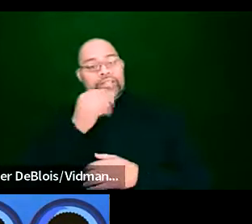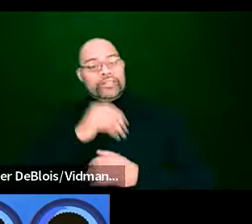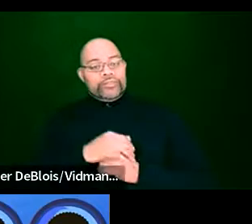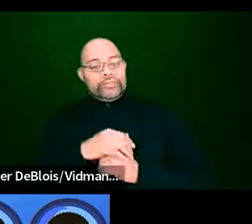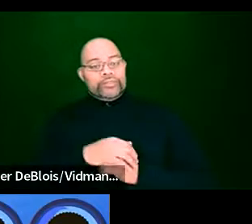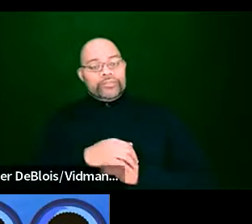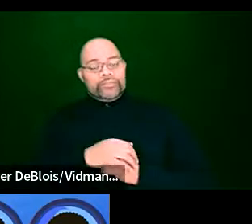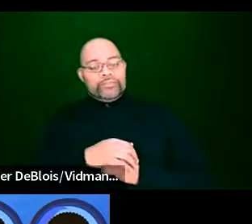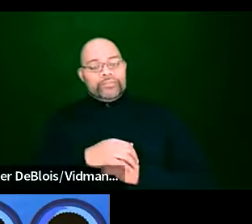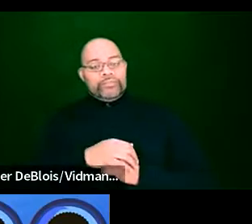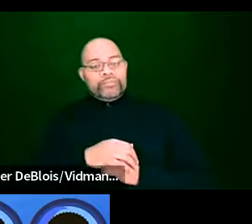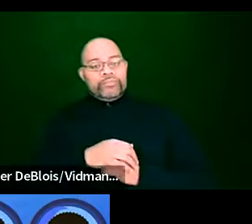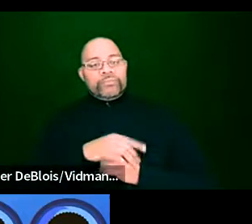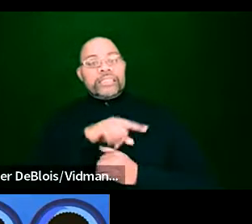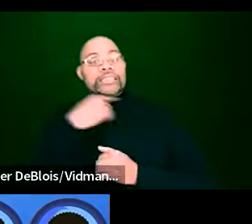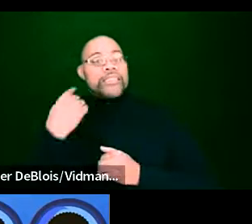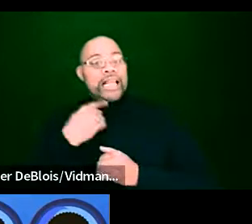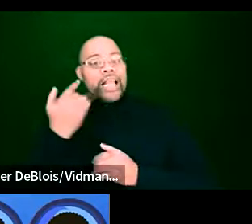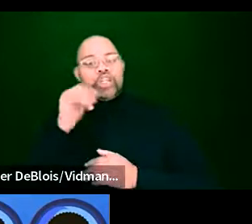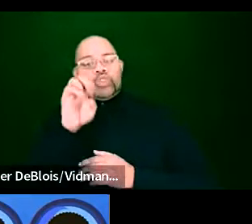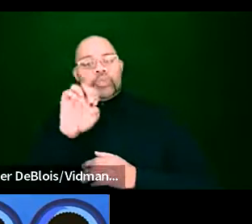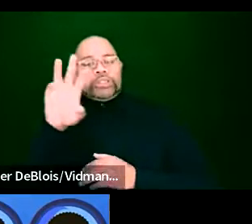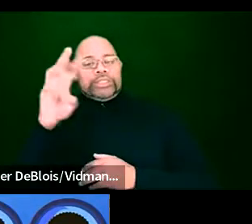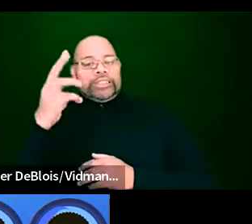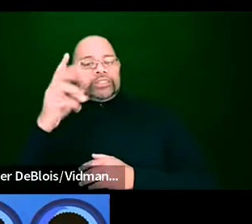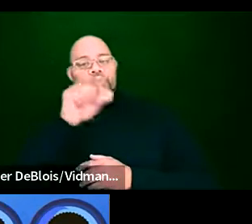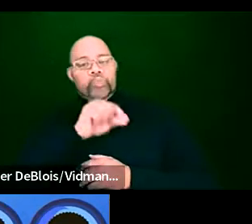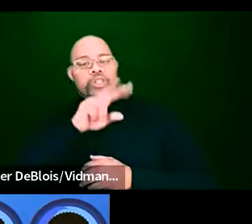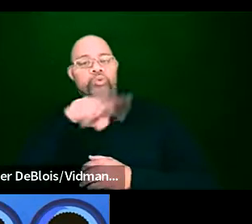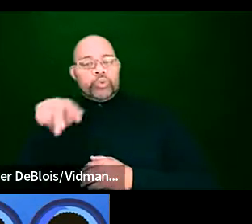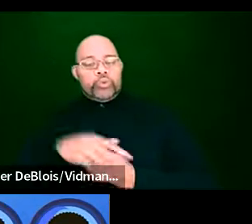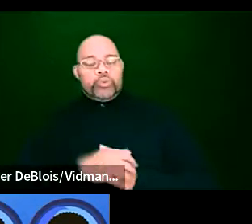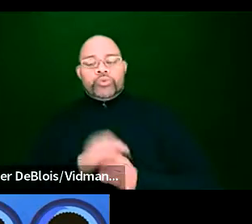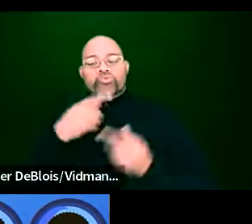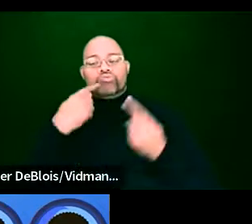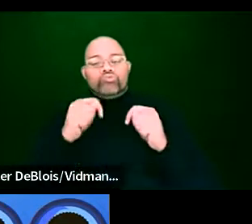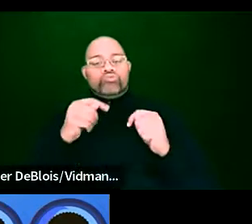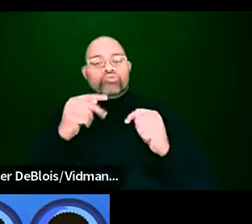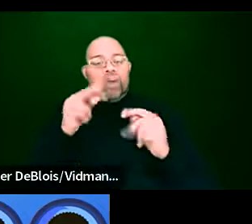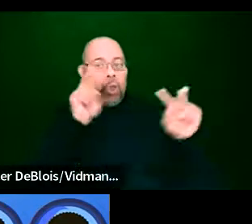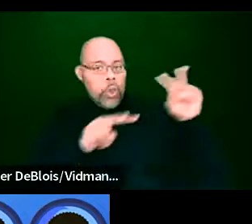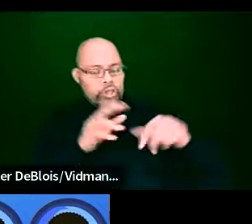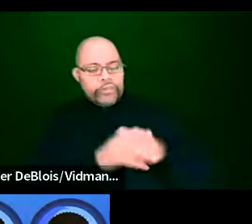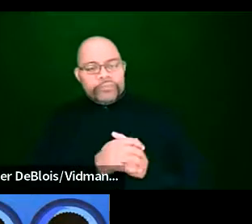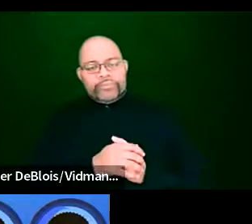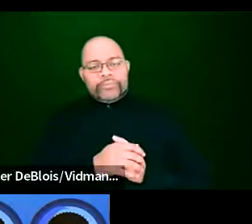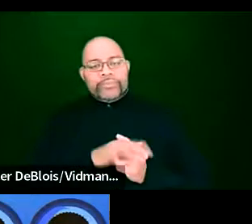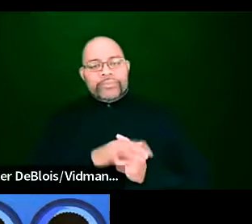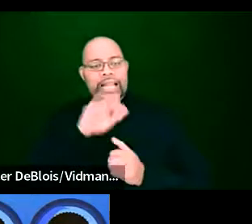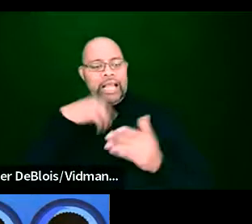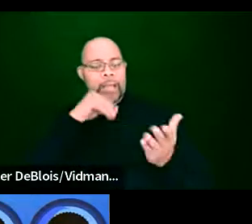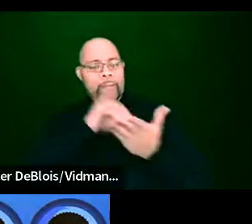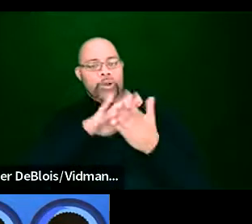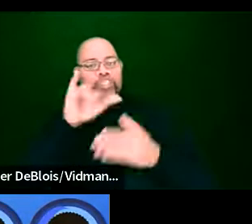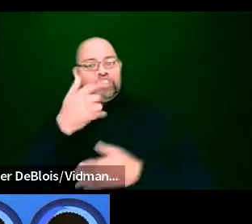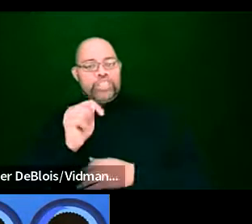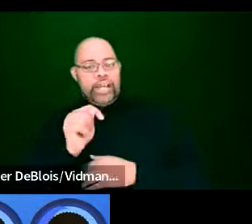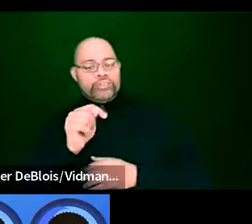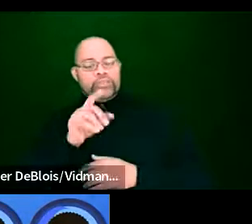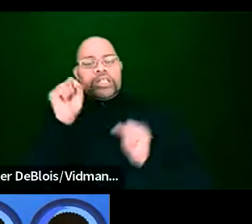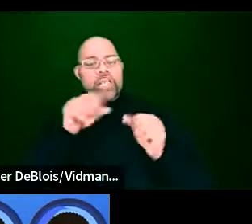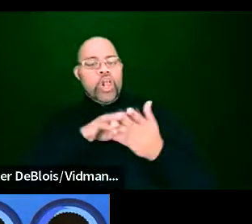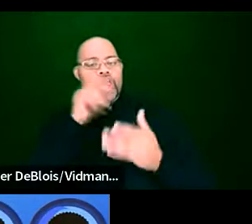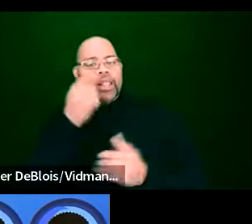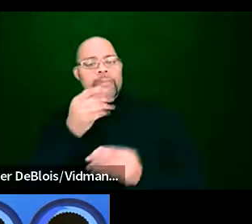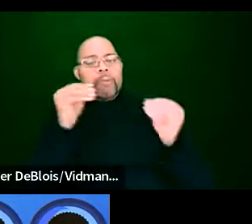the deadline is going to be June 6, 2022. So kind of just take a look at the link that I put into the chat so you can learn a